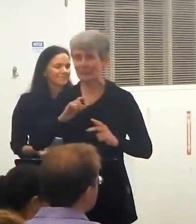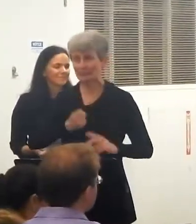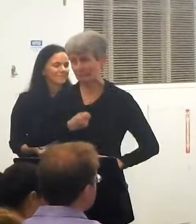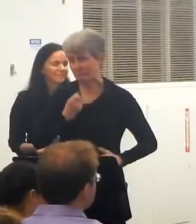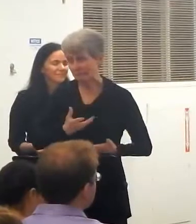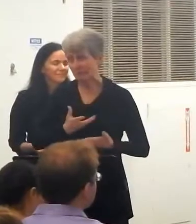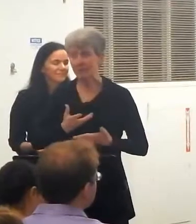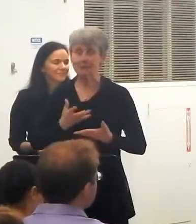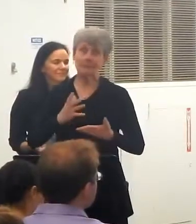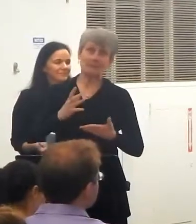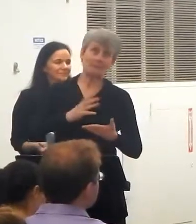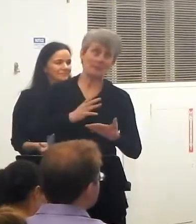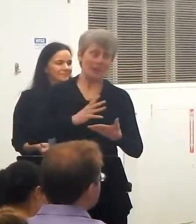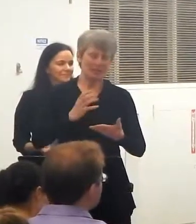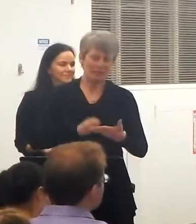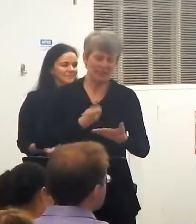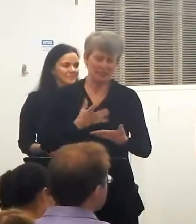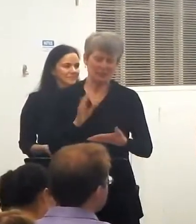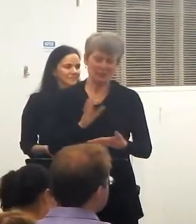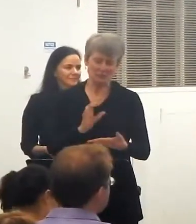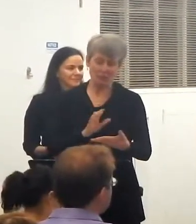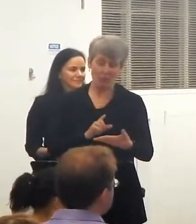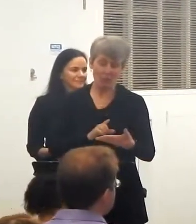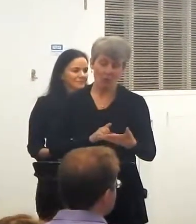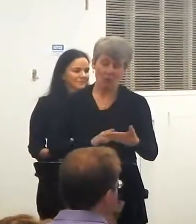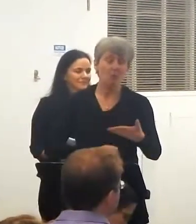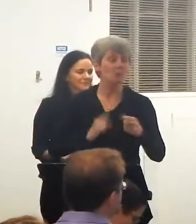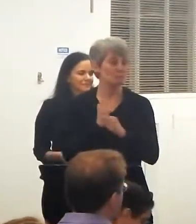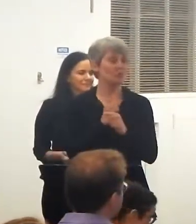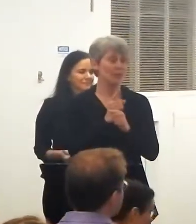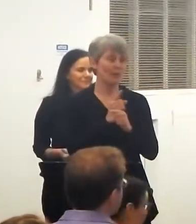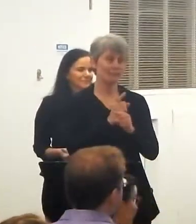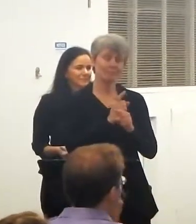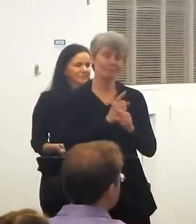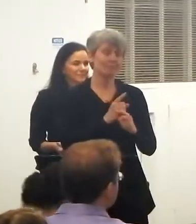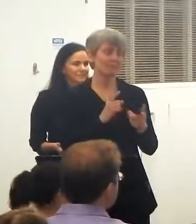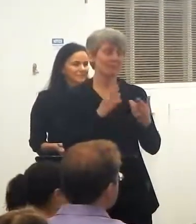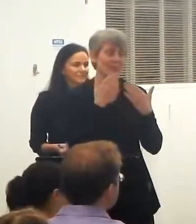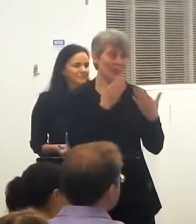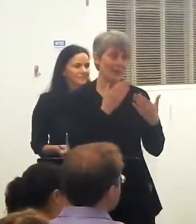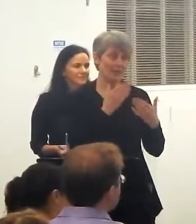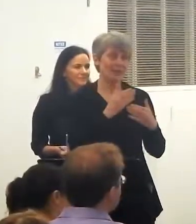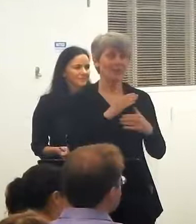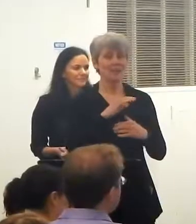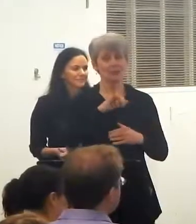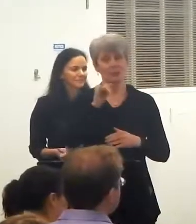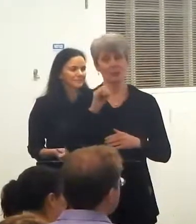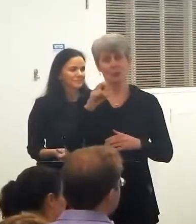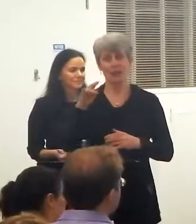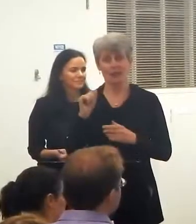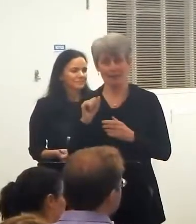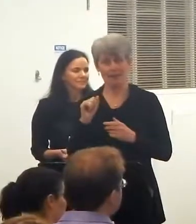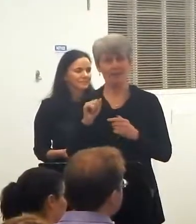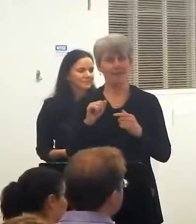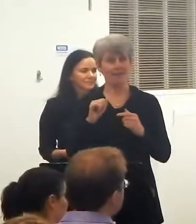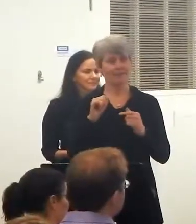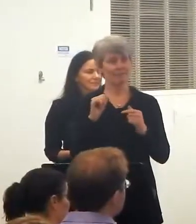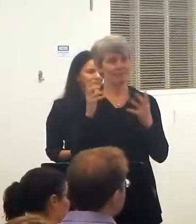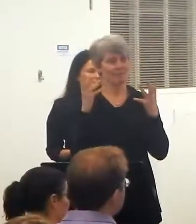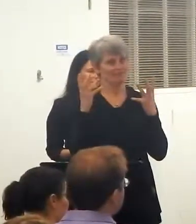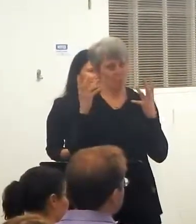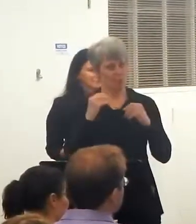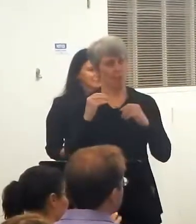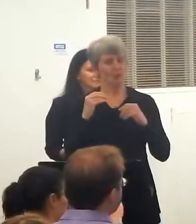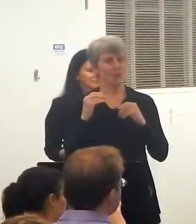story in the way that it needed to be written. So I'm really happy to share the space with all of you today, and Yonina Curtin for that lovely,